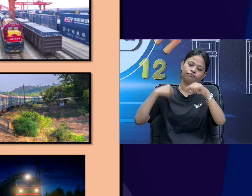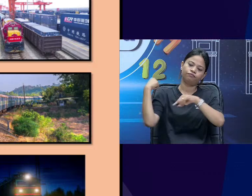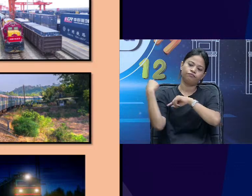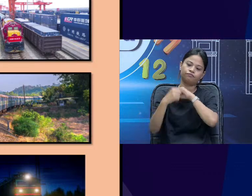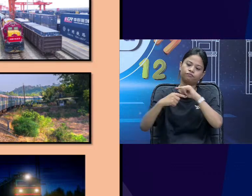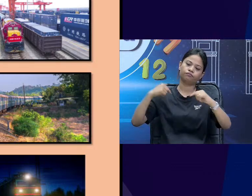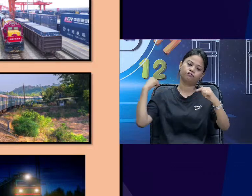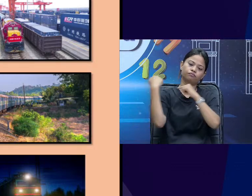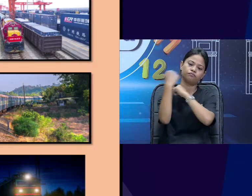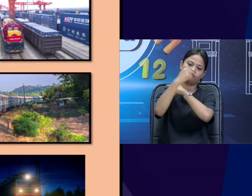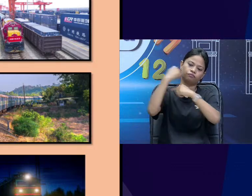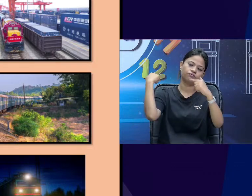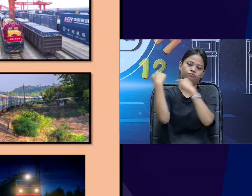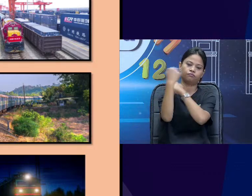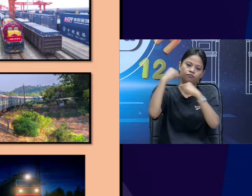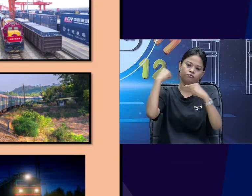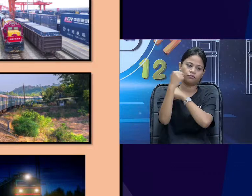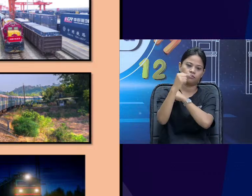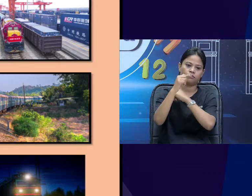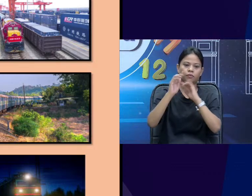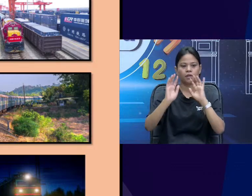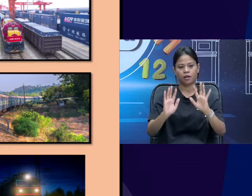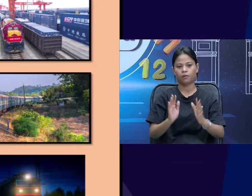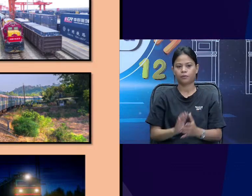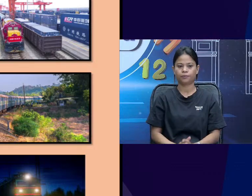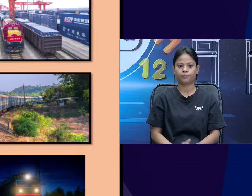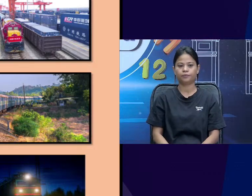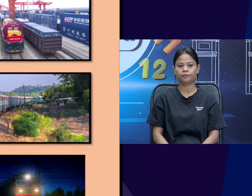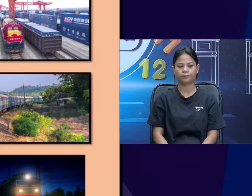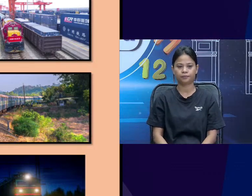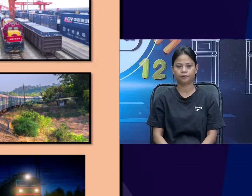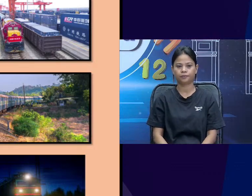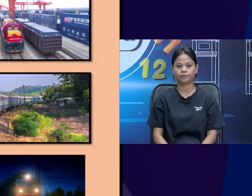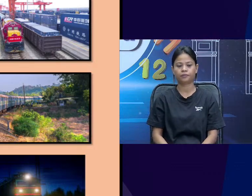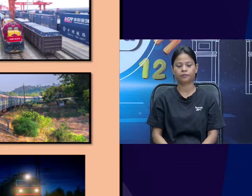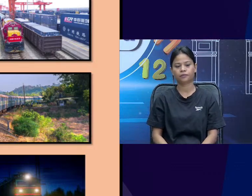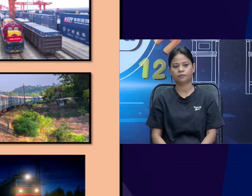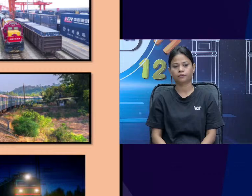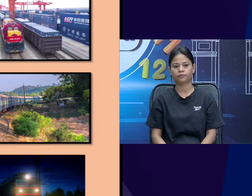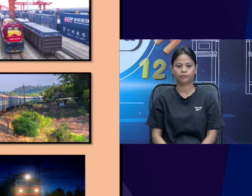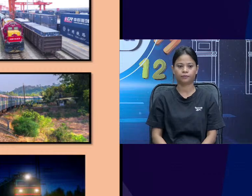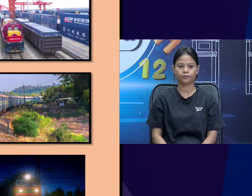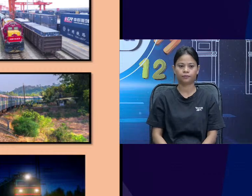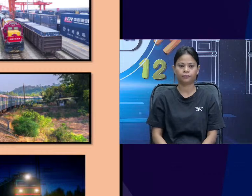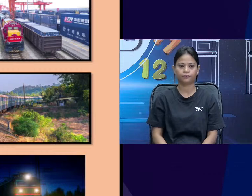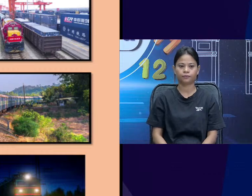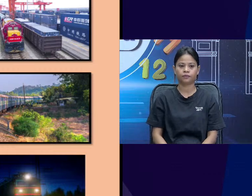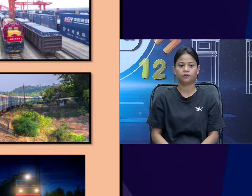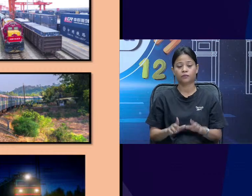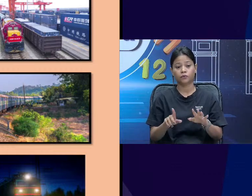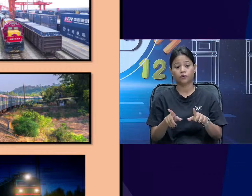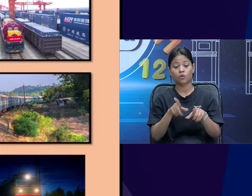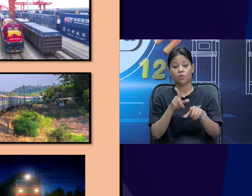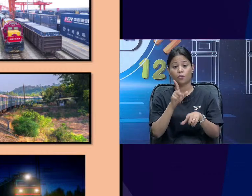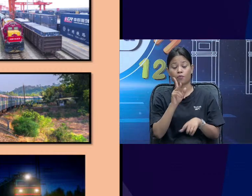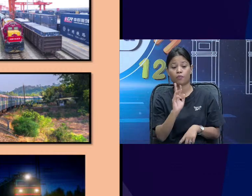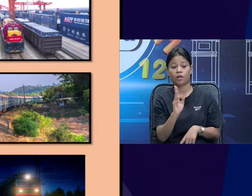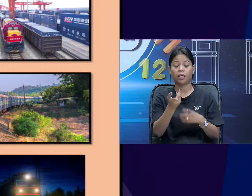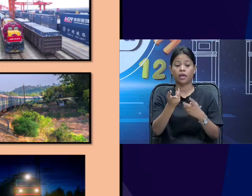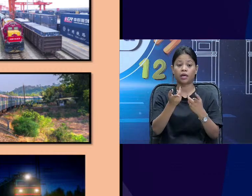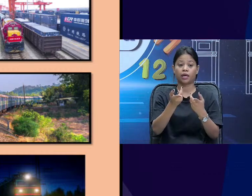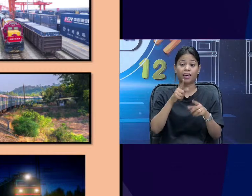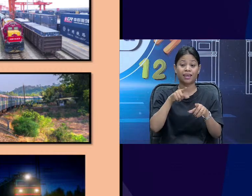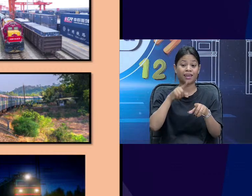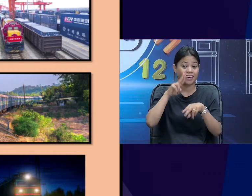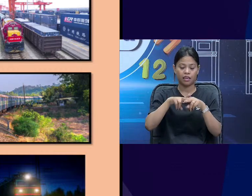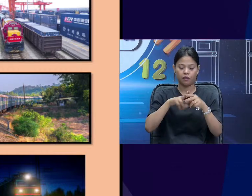all will stop for some time during the night. Or sometimes the cars and all, if we have a car, we will not go out after